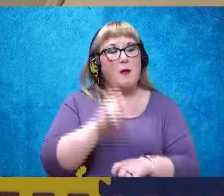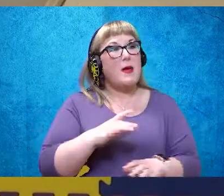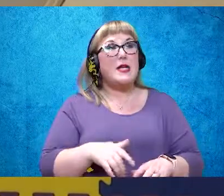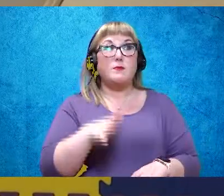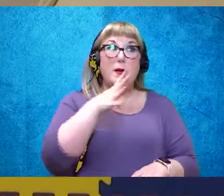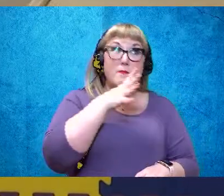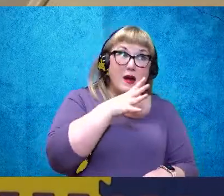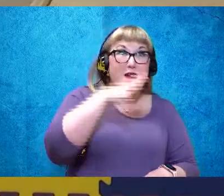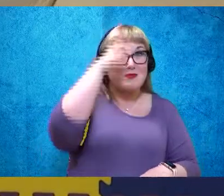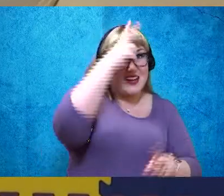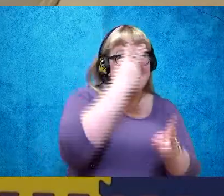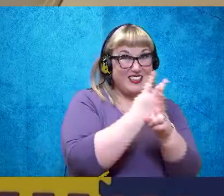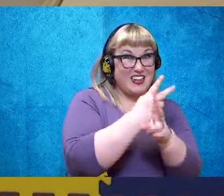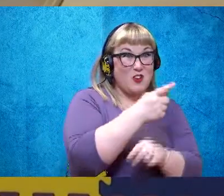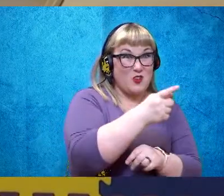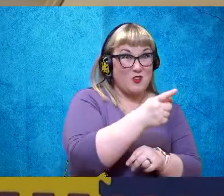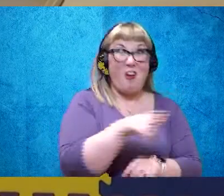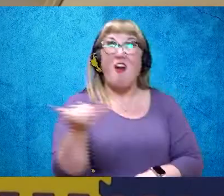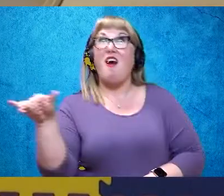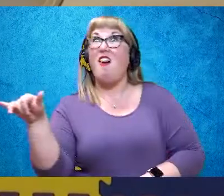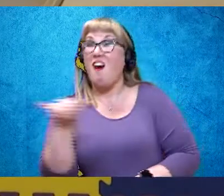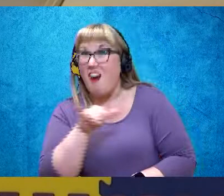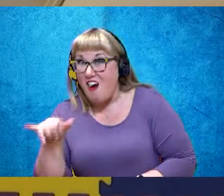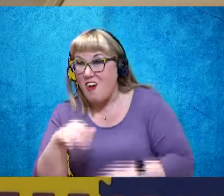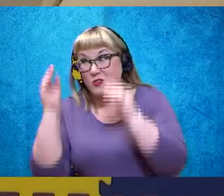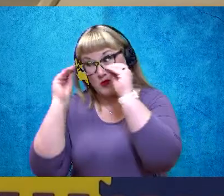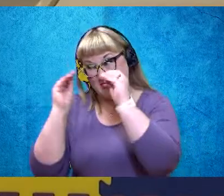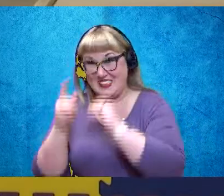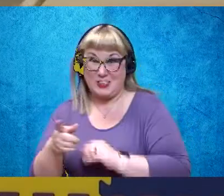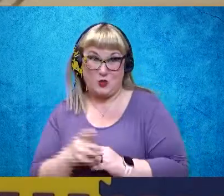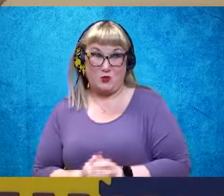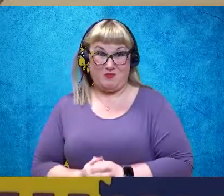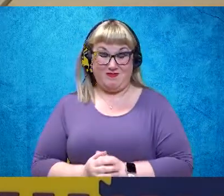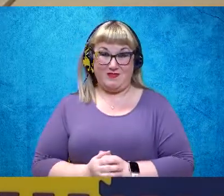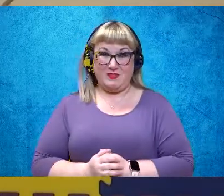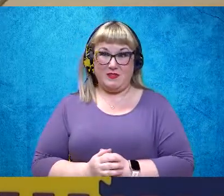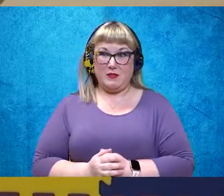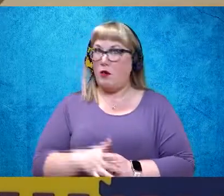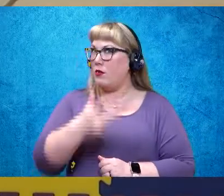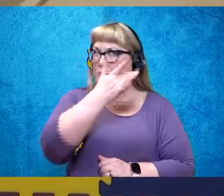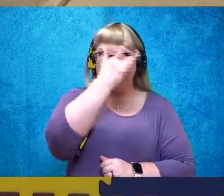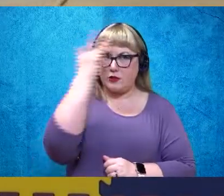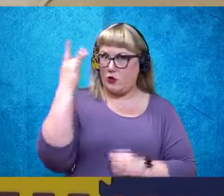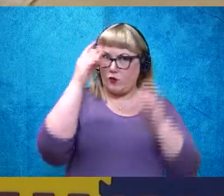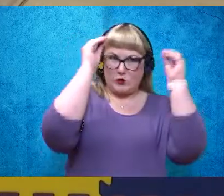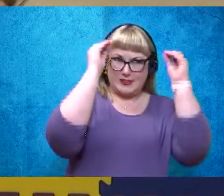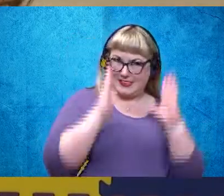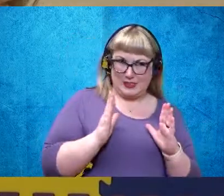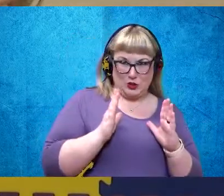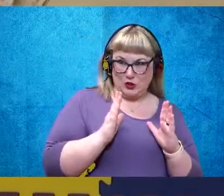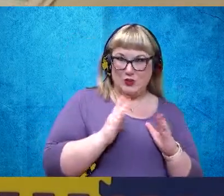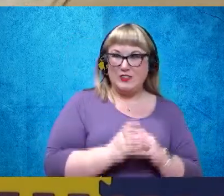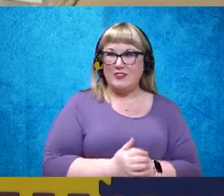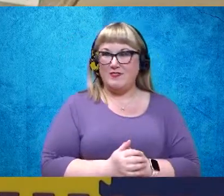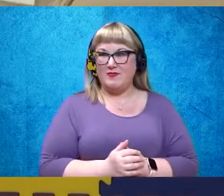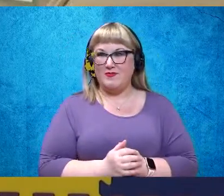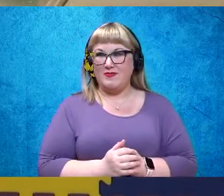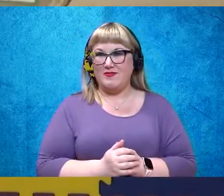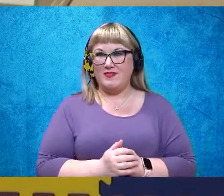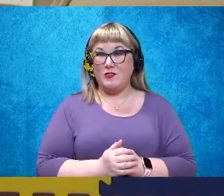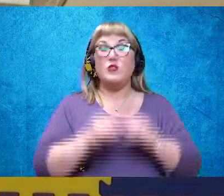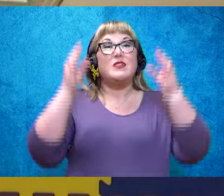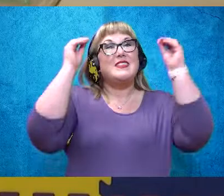and take care of you, and they have to help you with your schoolwork. And don't forget our teachers.